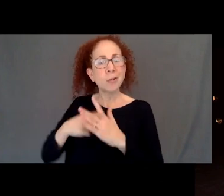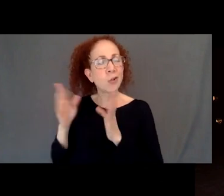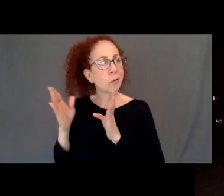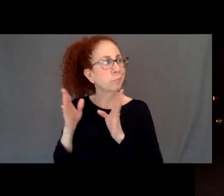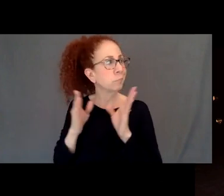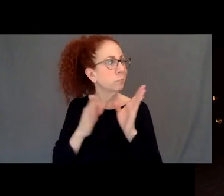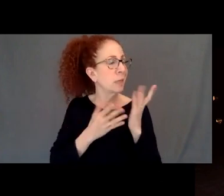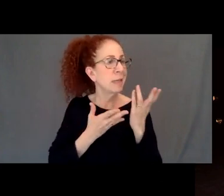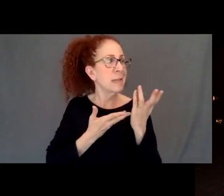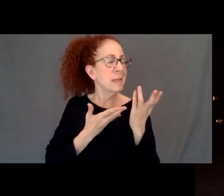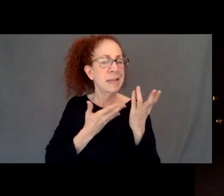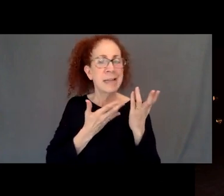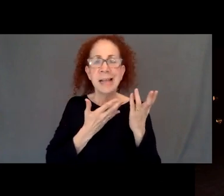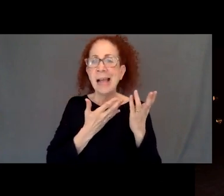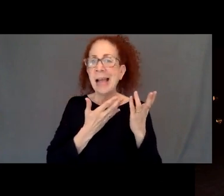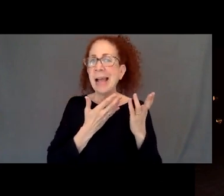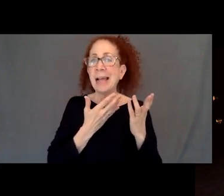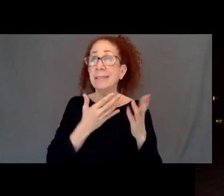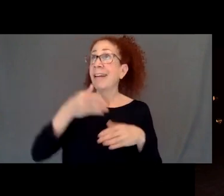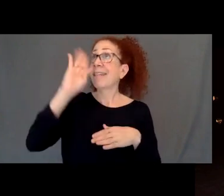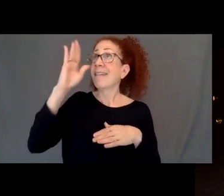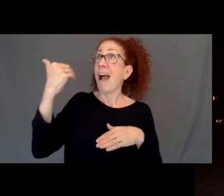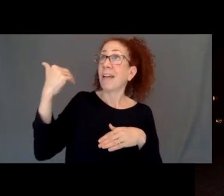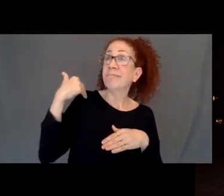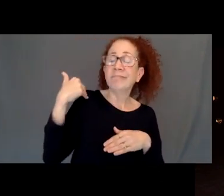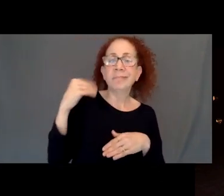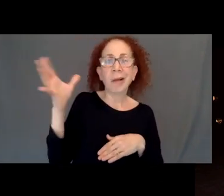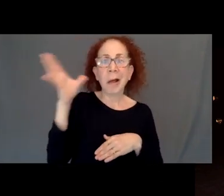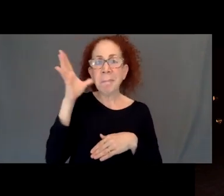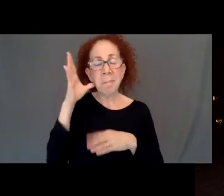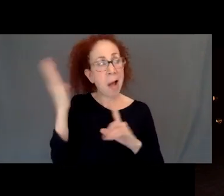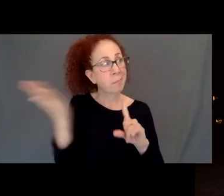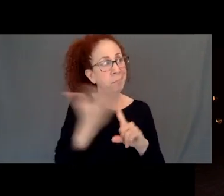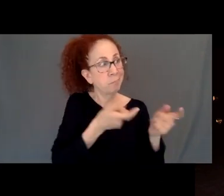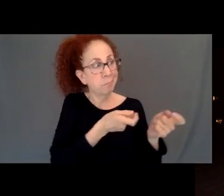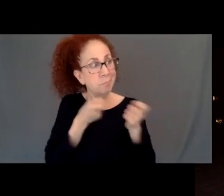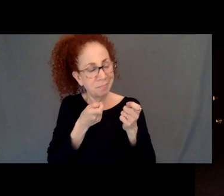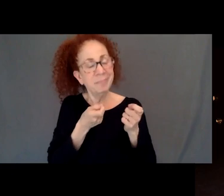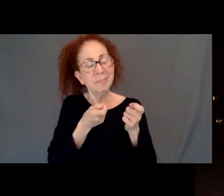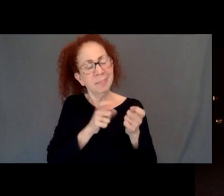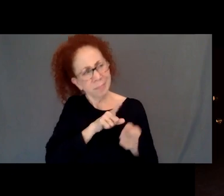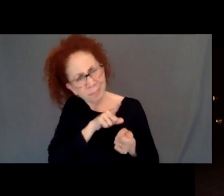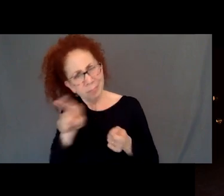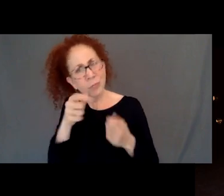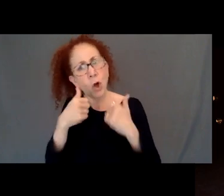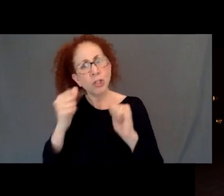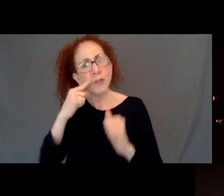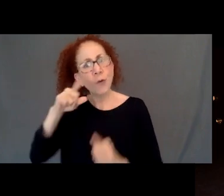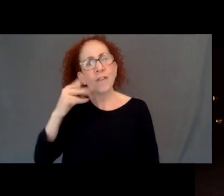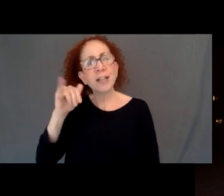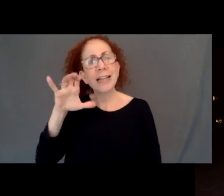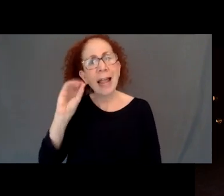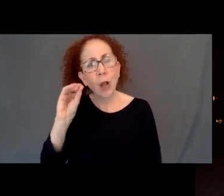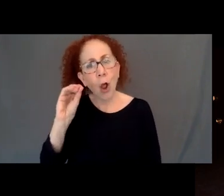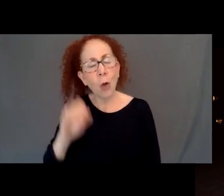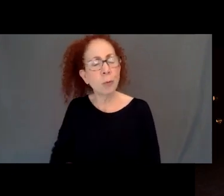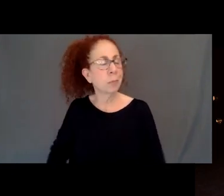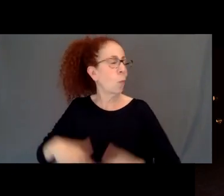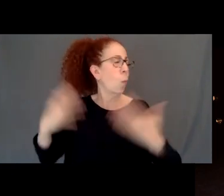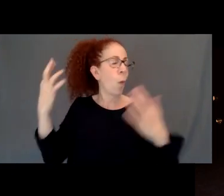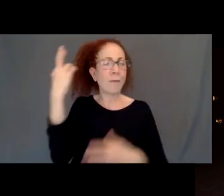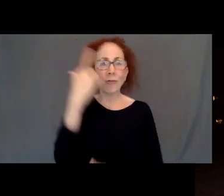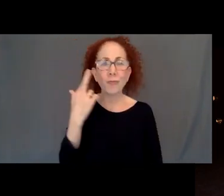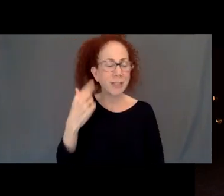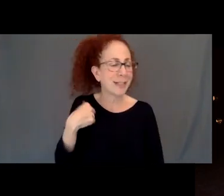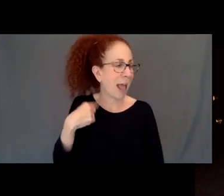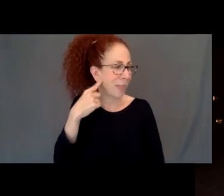on. And, just due to God's timing and, my mom's conviction, she convinced me, you should audition for Philadanco. Like, for whatever reason, I